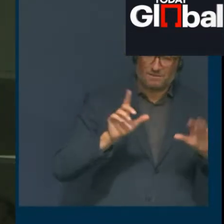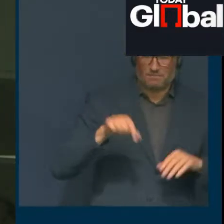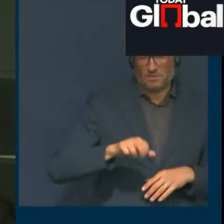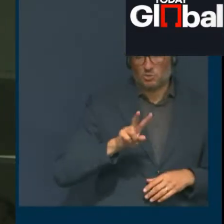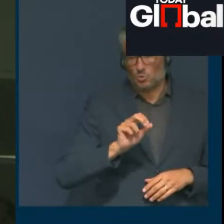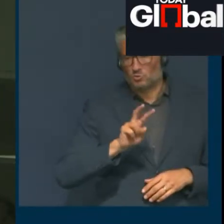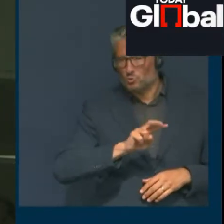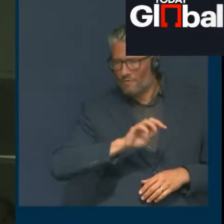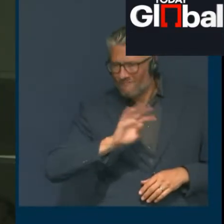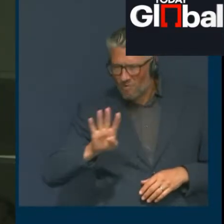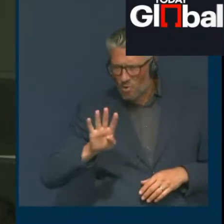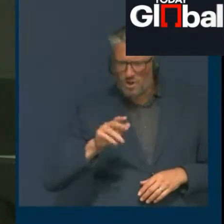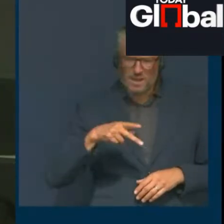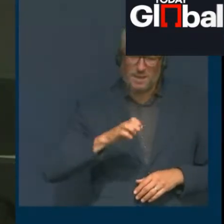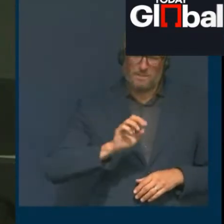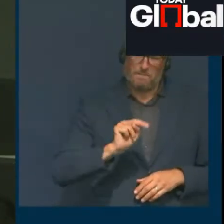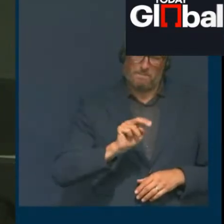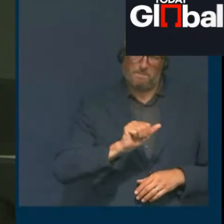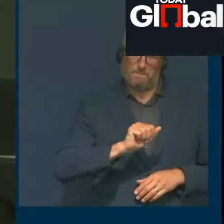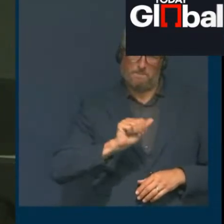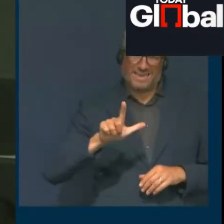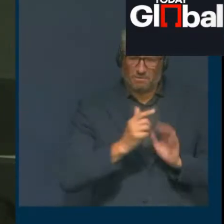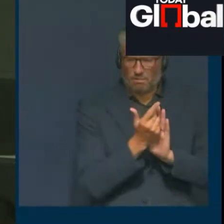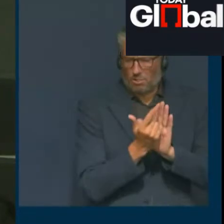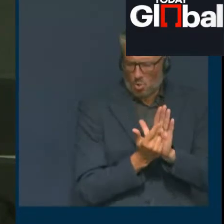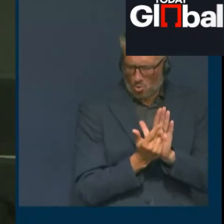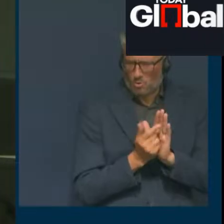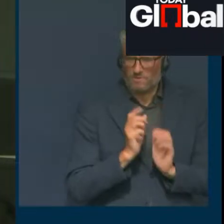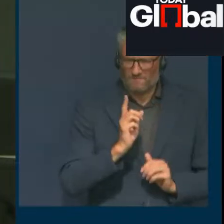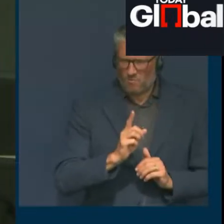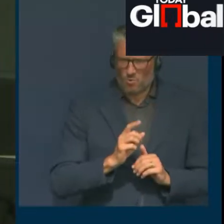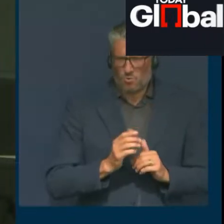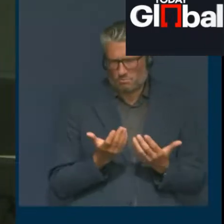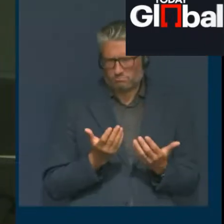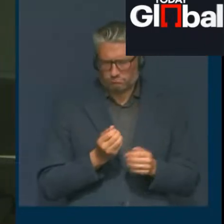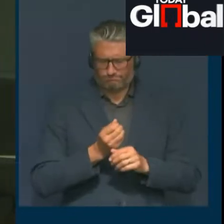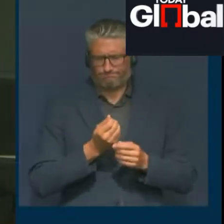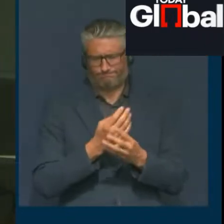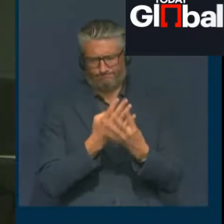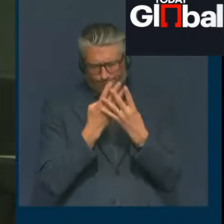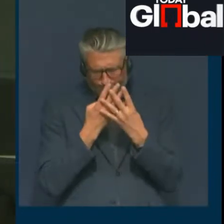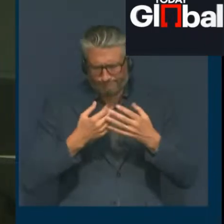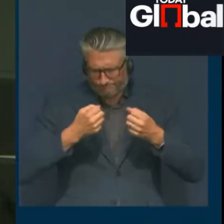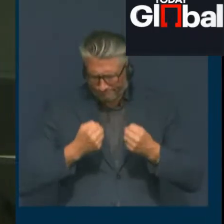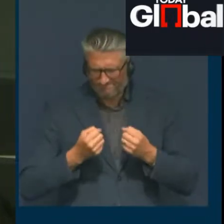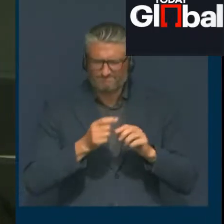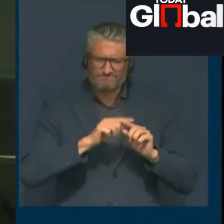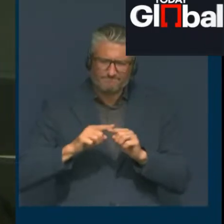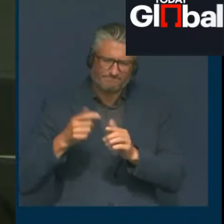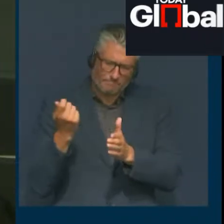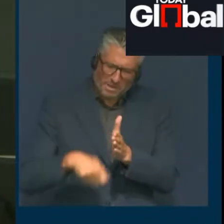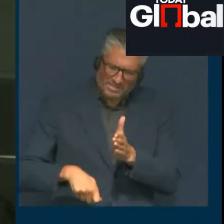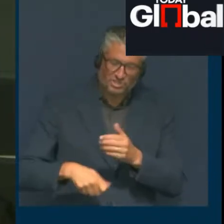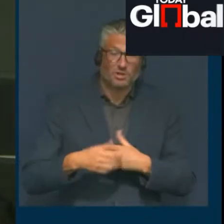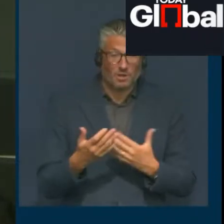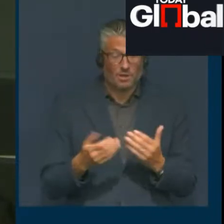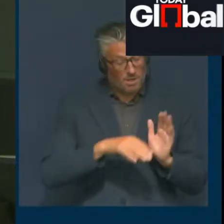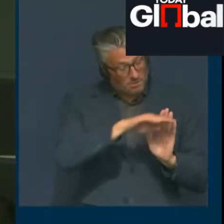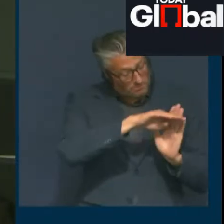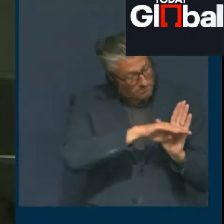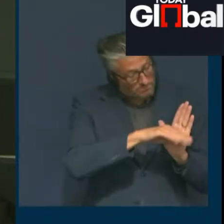criminal protection from all forms of violence, abuse, and neglect, including women and girls